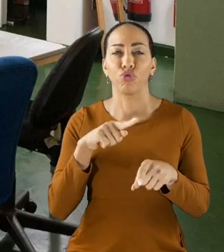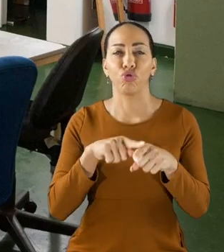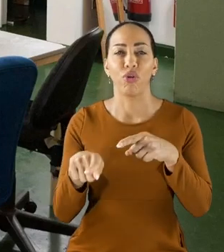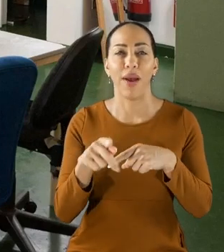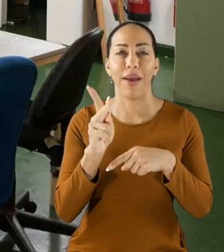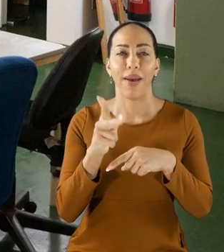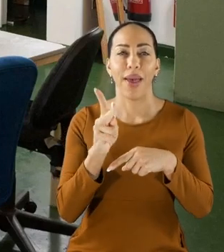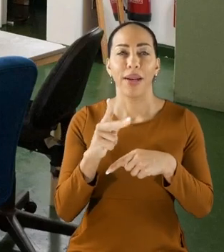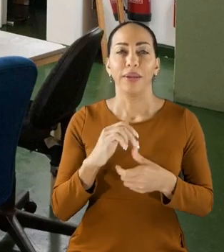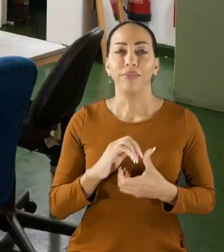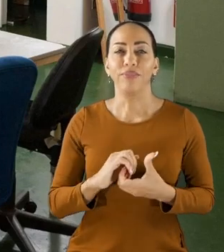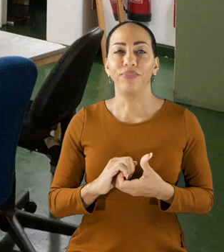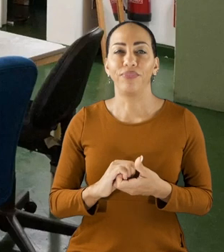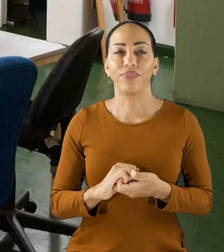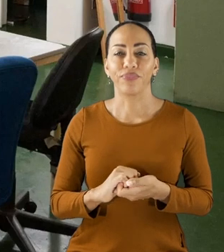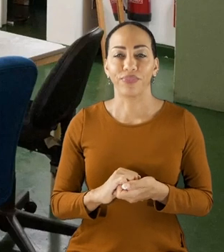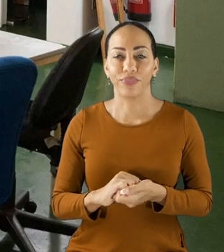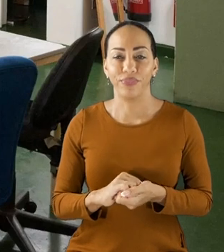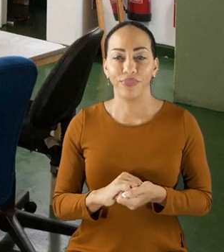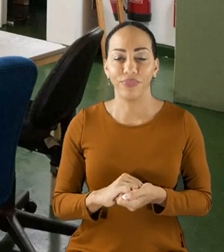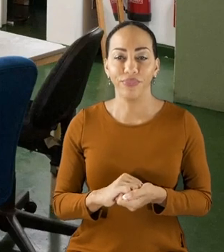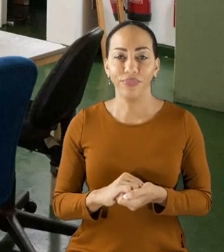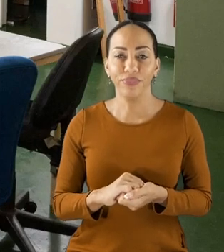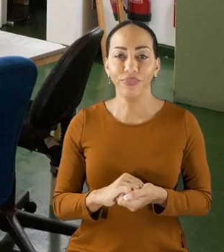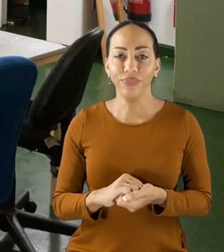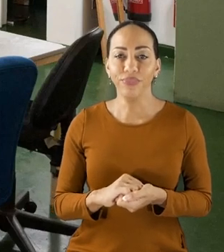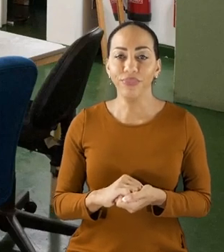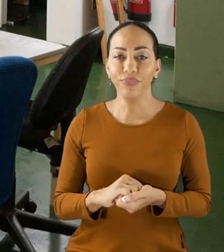Oh, that's strange. Let me try again.